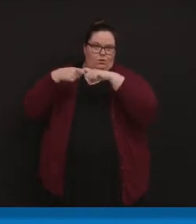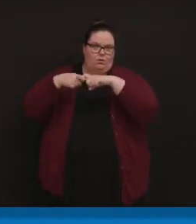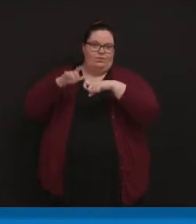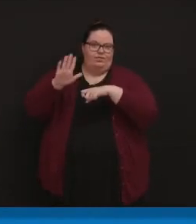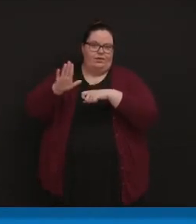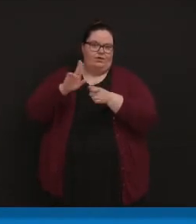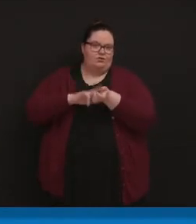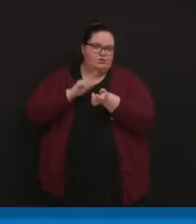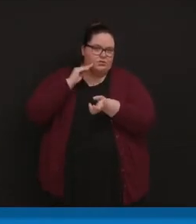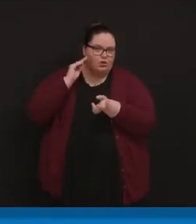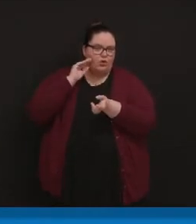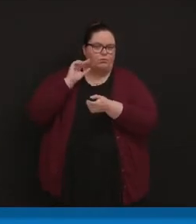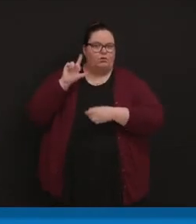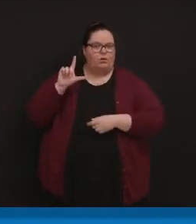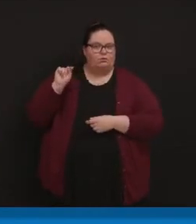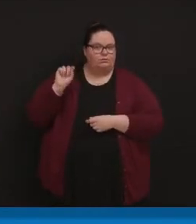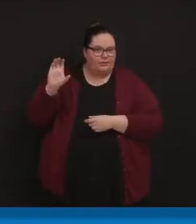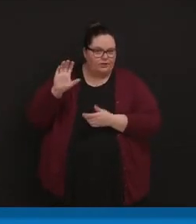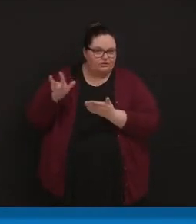Ms. Lyle, do you have a follow-up?